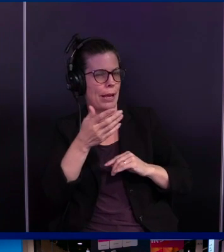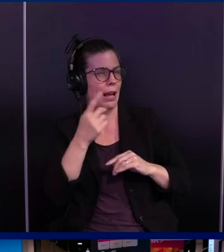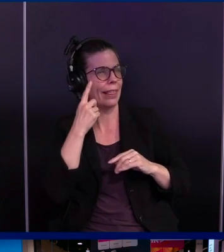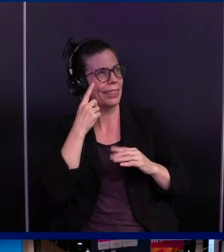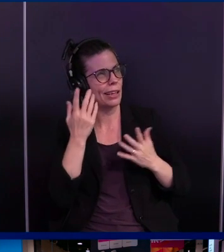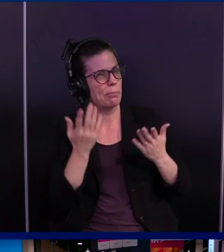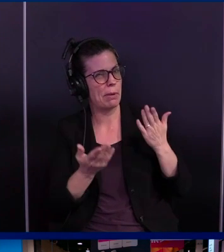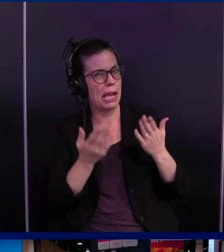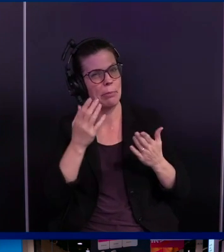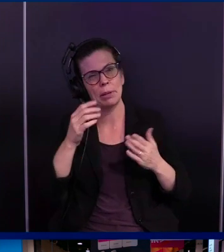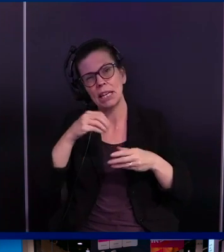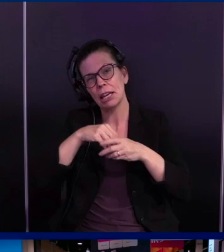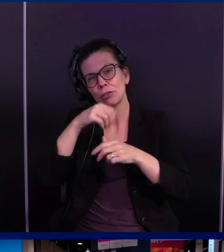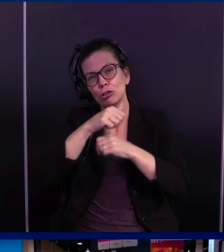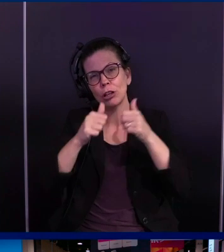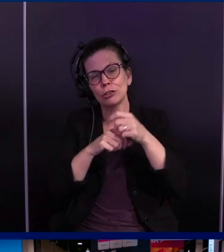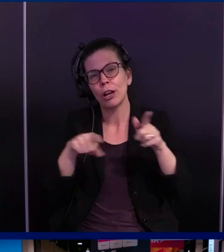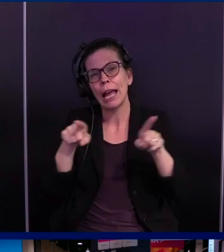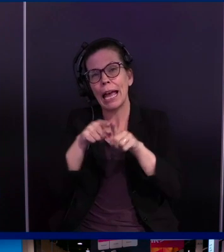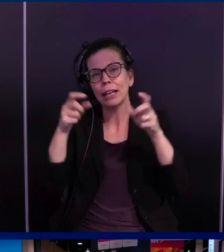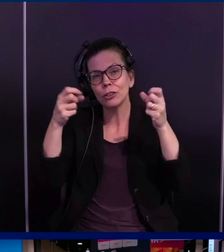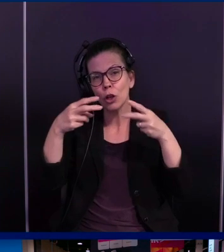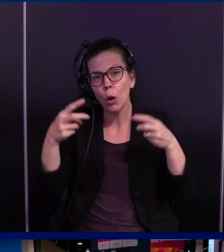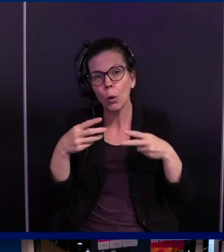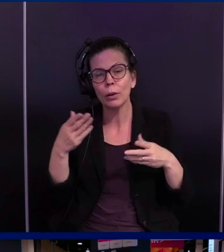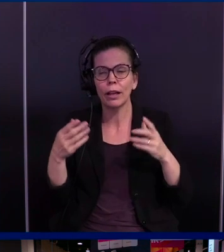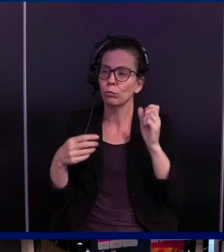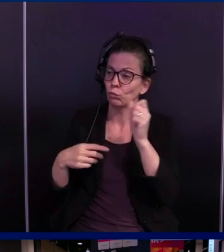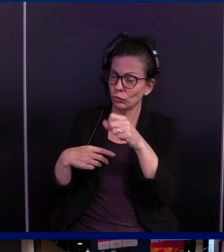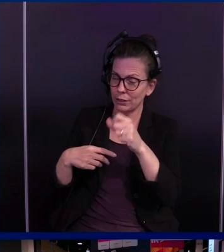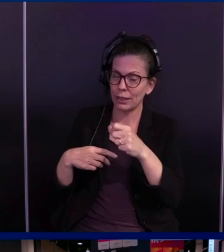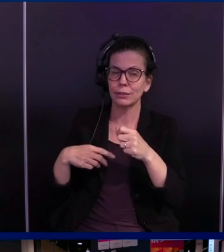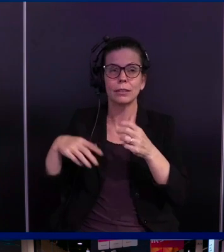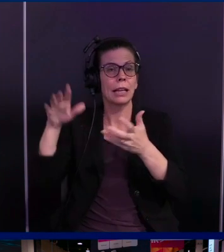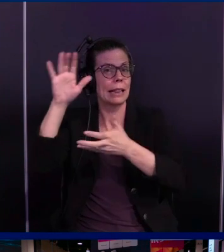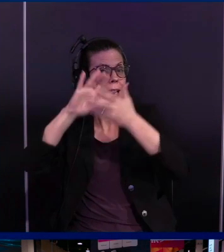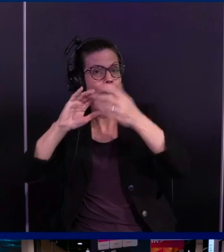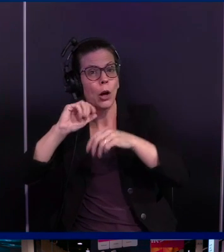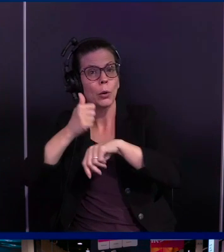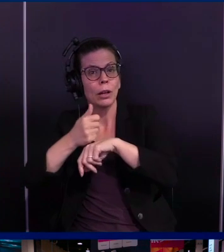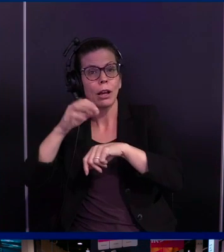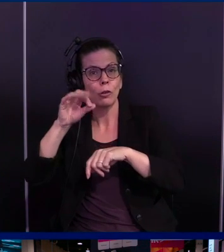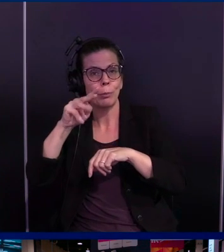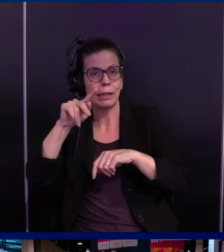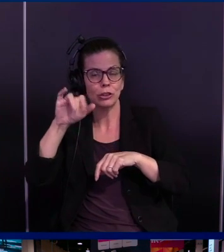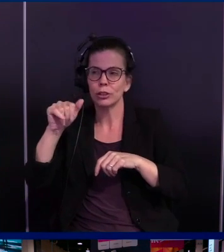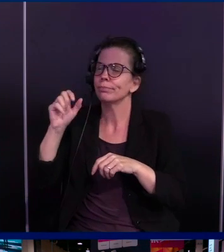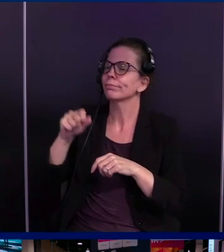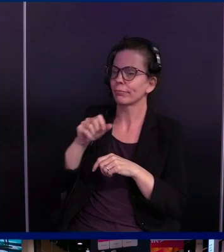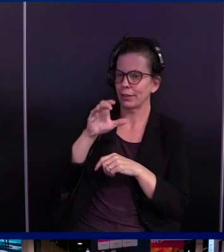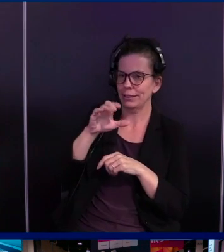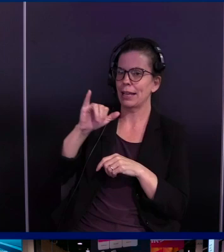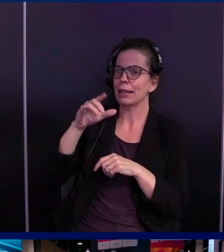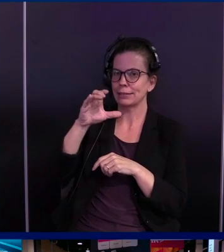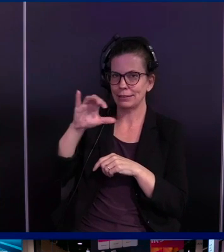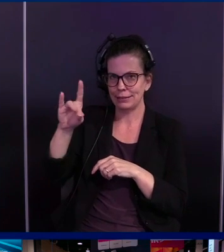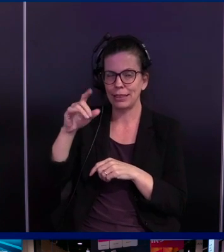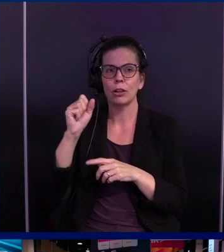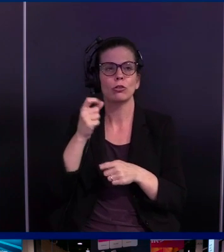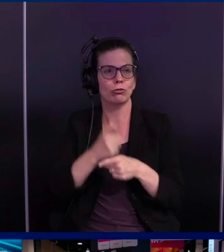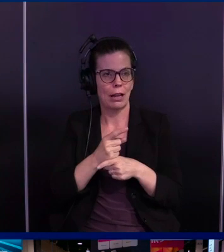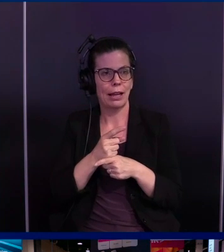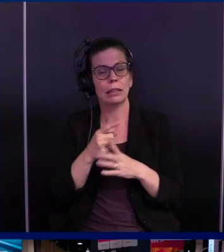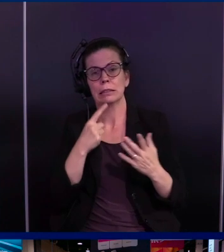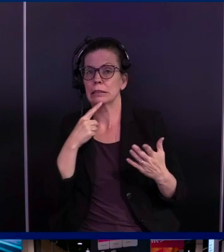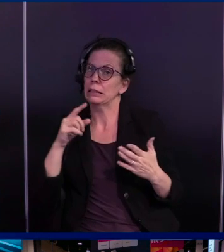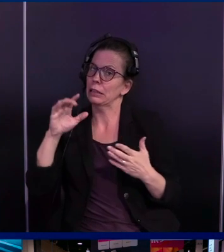say maybe some infrastructure as code would go in there. Yeah. Cloud formation. CI/CD. CI/CD, cloud formation. Pipeline. Don't mind the fact that it says